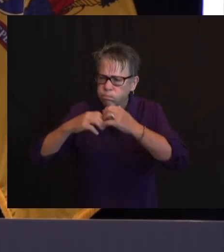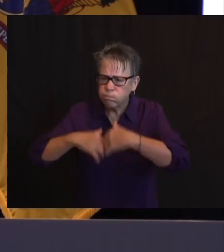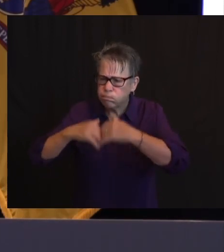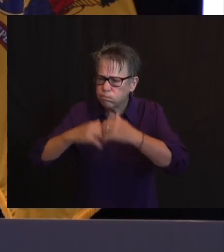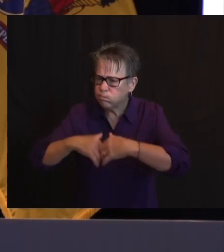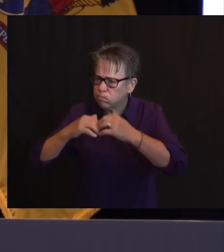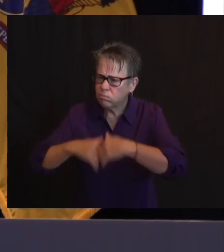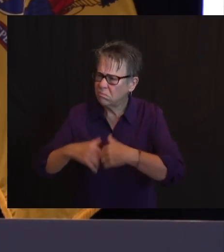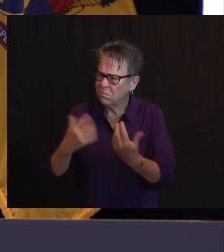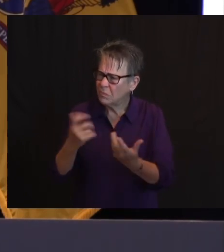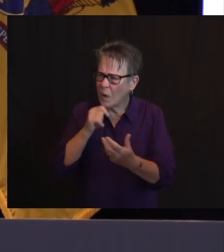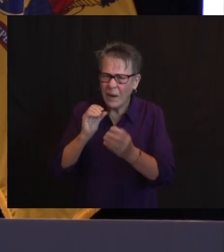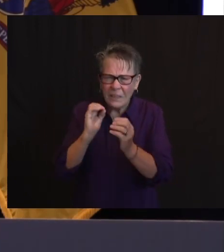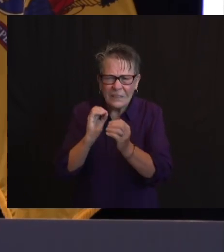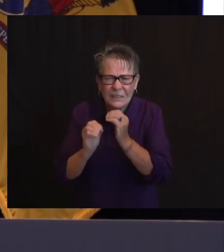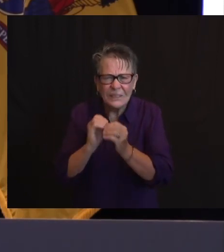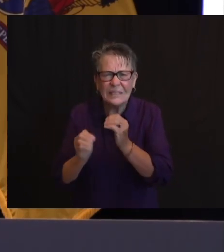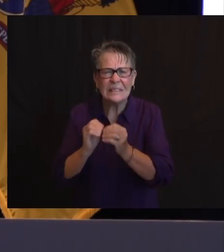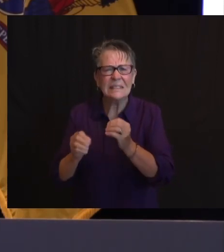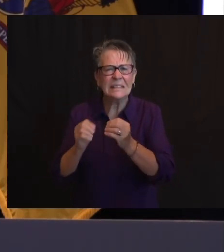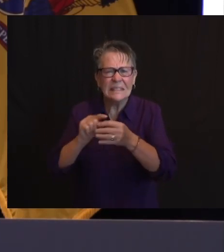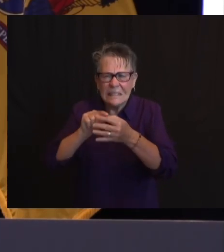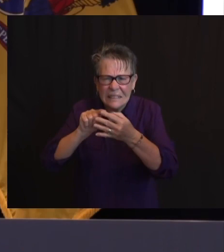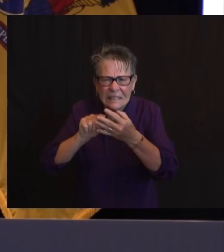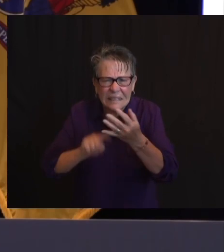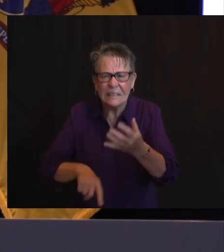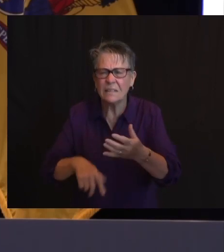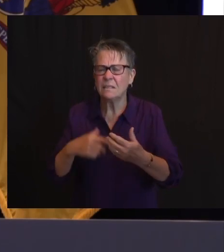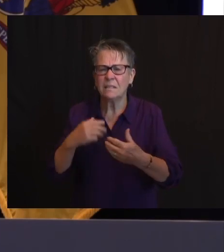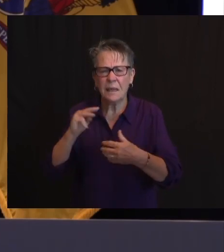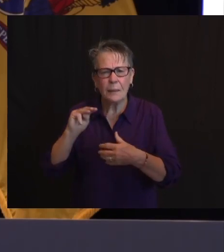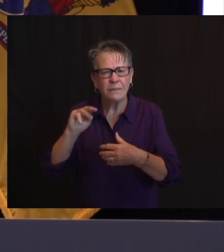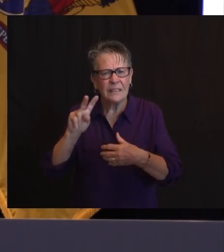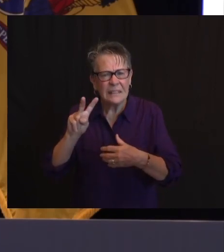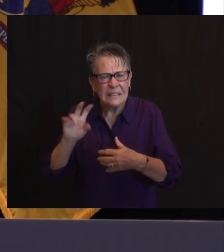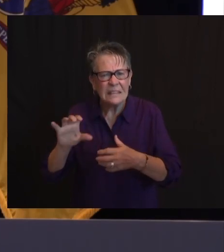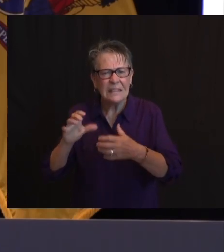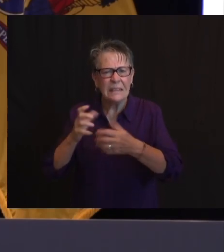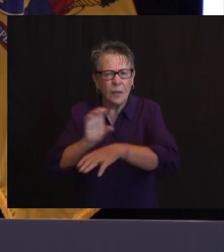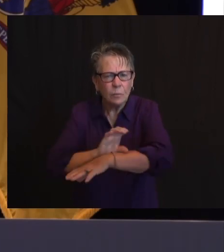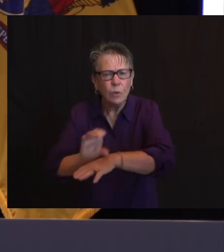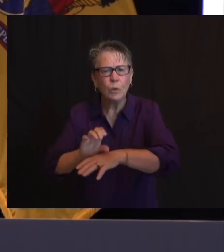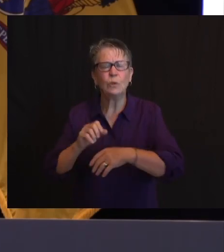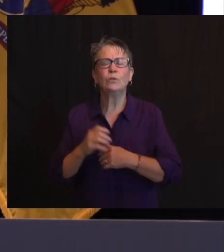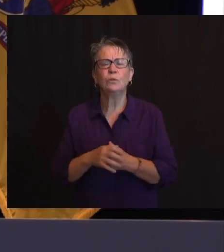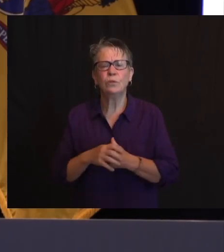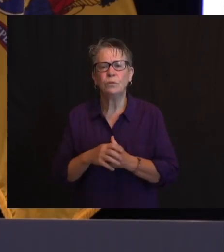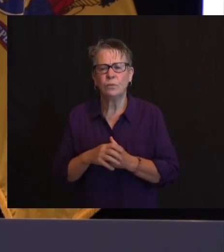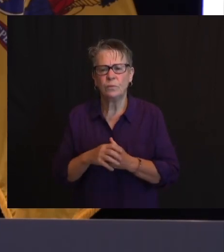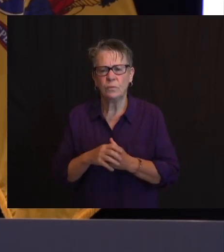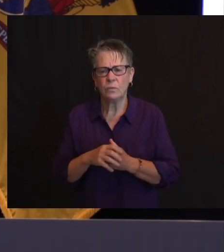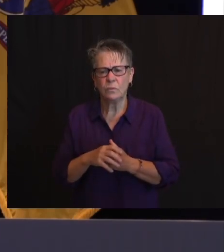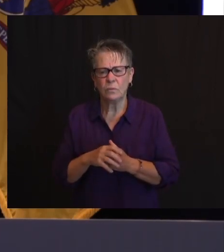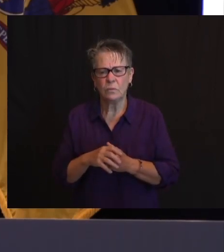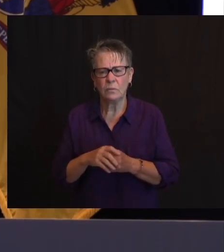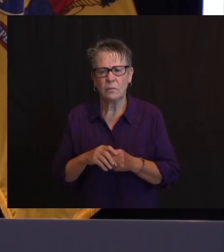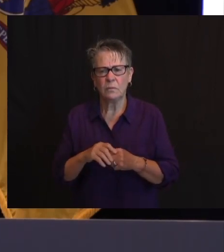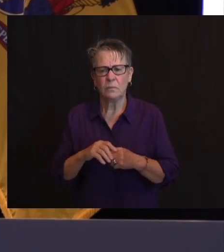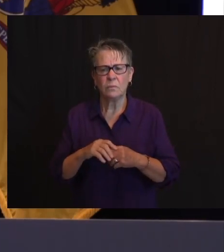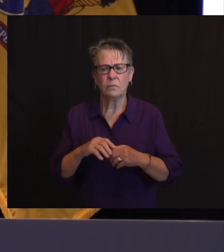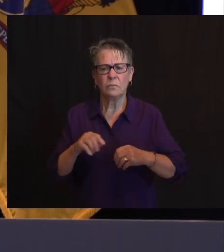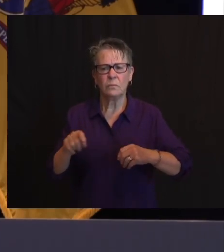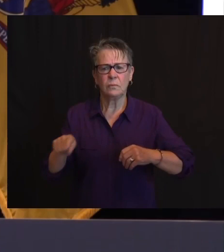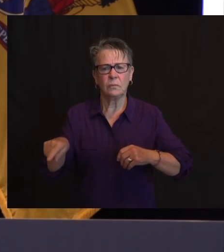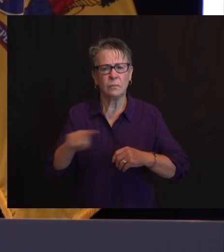Kearney subject to the new environmental justice law you signed? If so, has this been communicated to NJ Transit? And what's next now